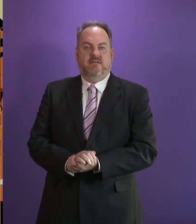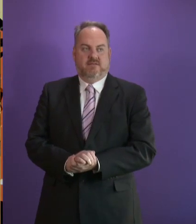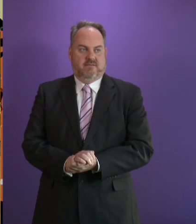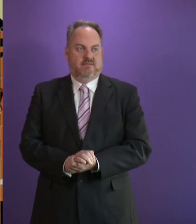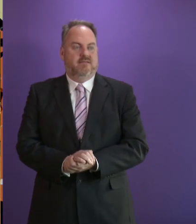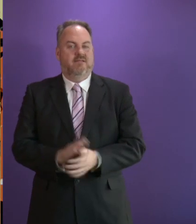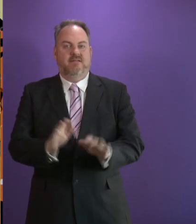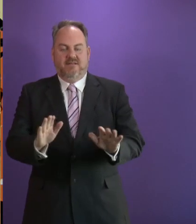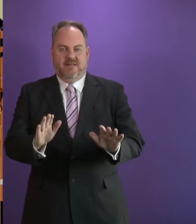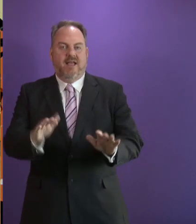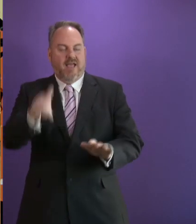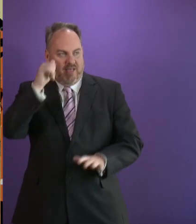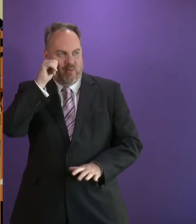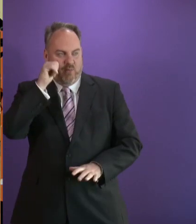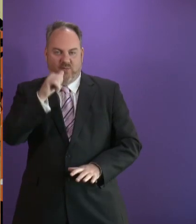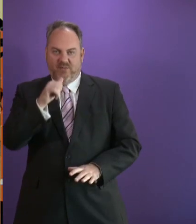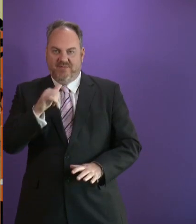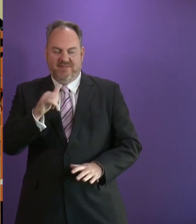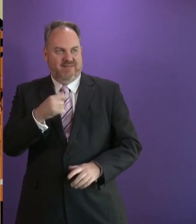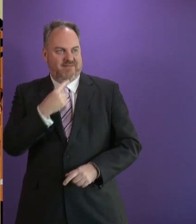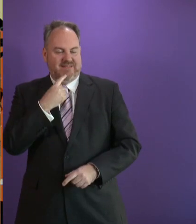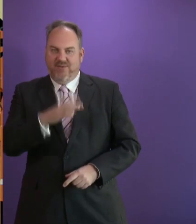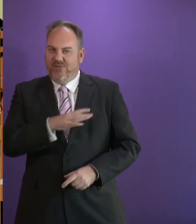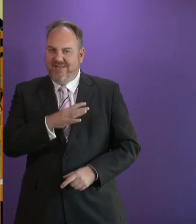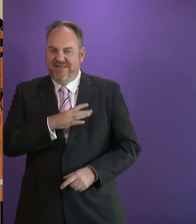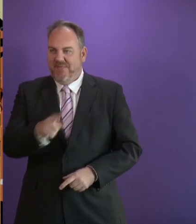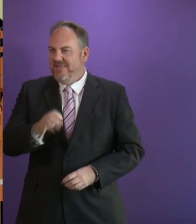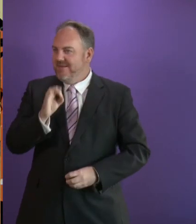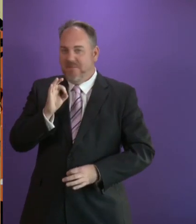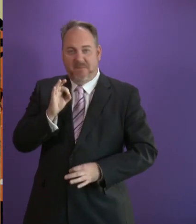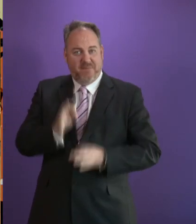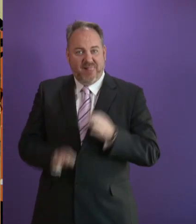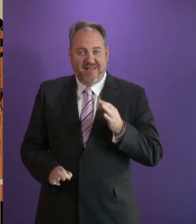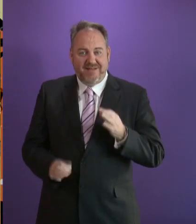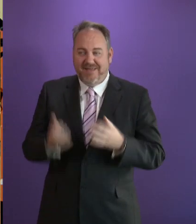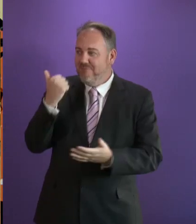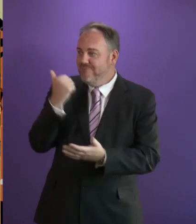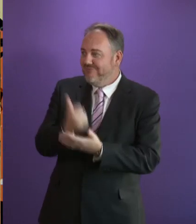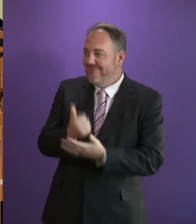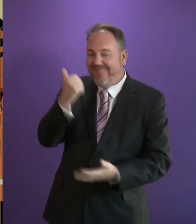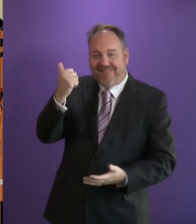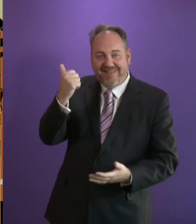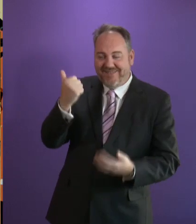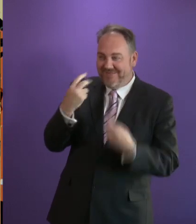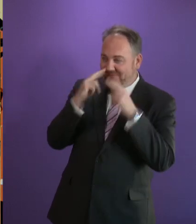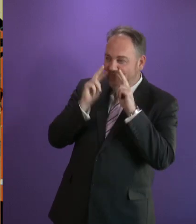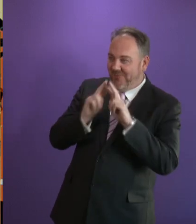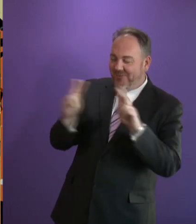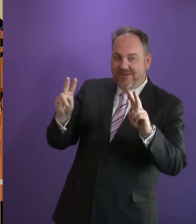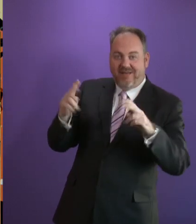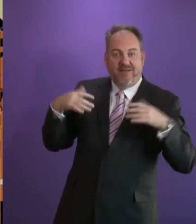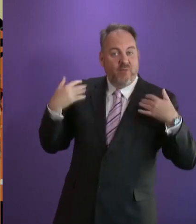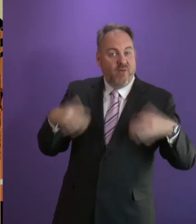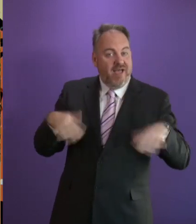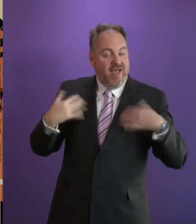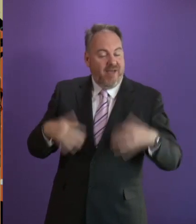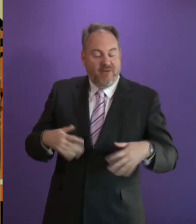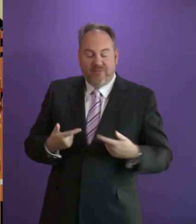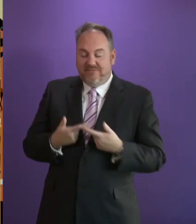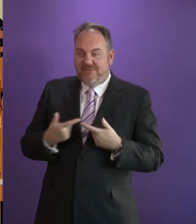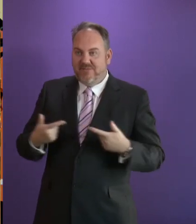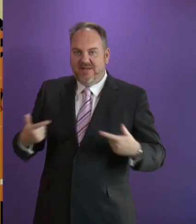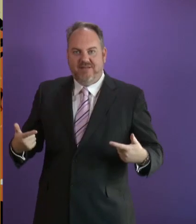I know it's already been said, but what a bloody brilliant looking Parliament. I mean, it's overwhelming standing here. It's quite nerve-wracking, but